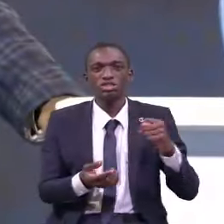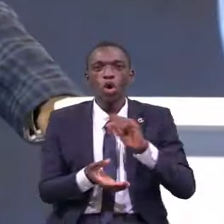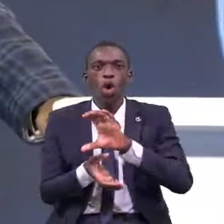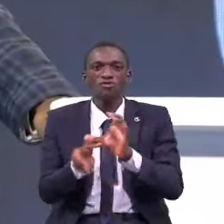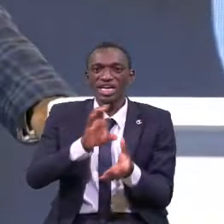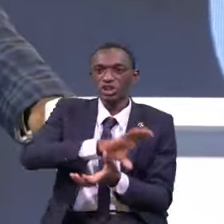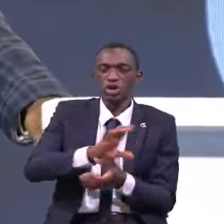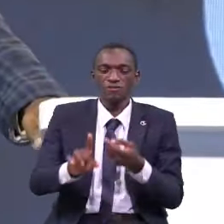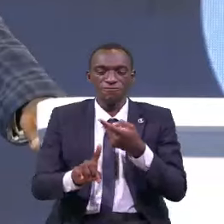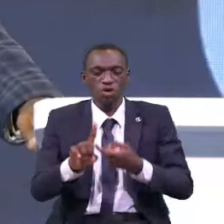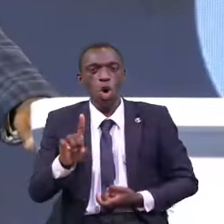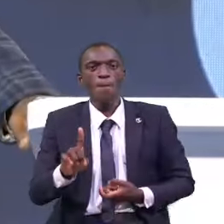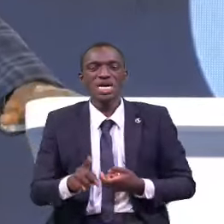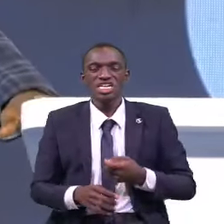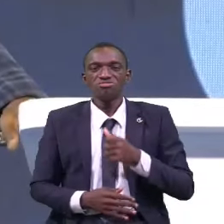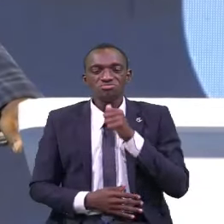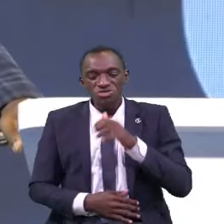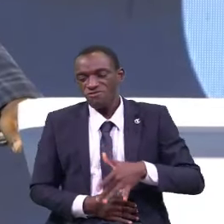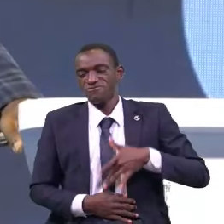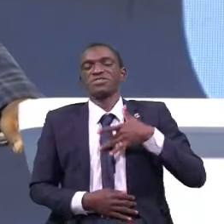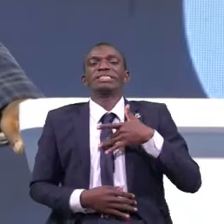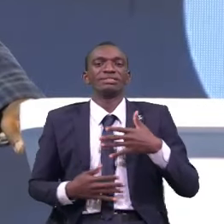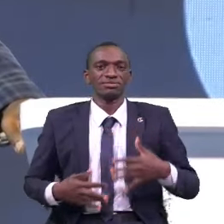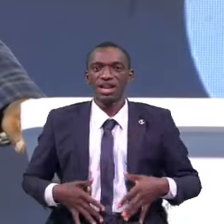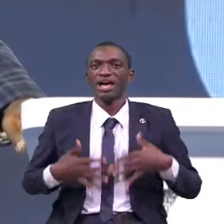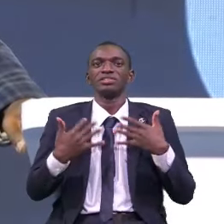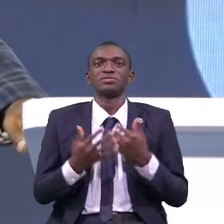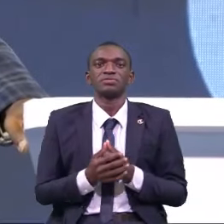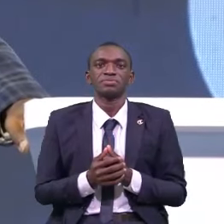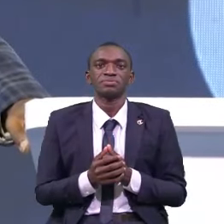an insensitive life.